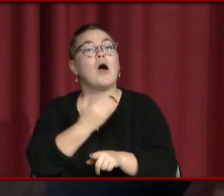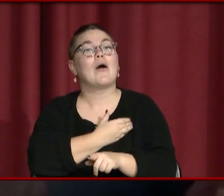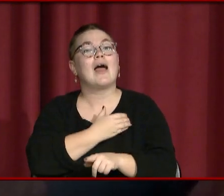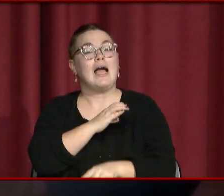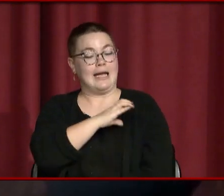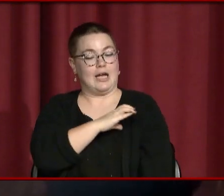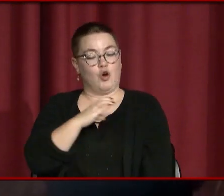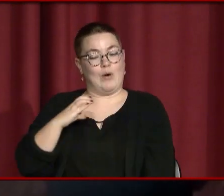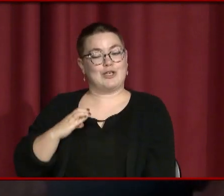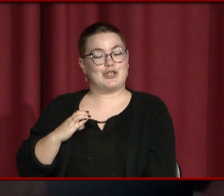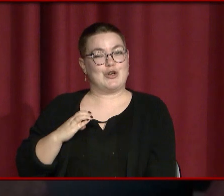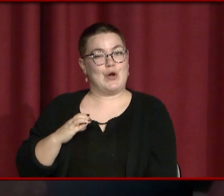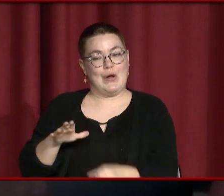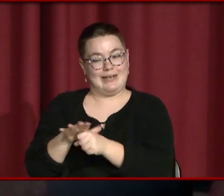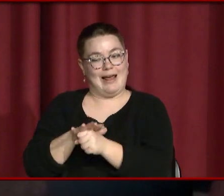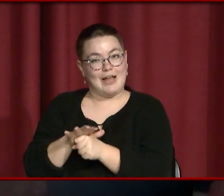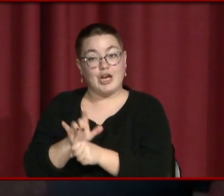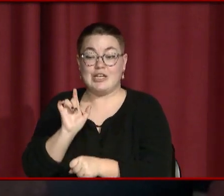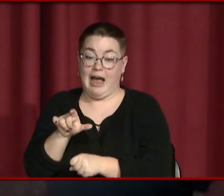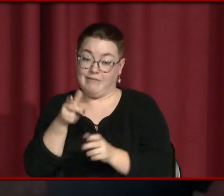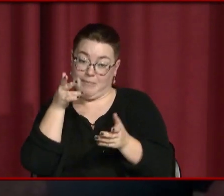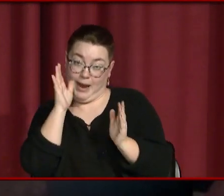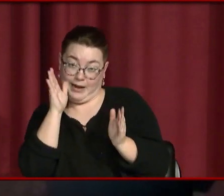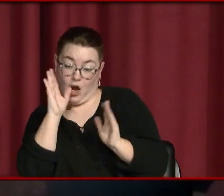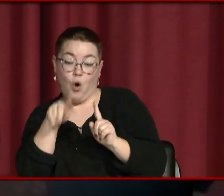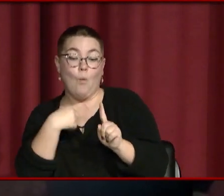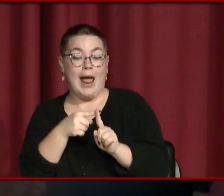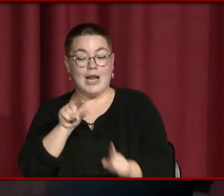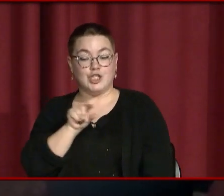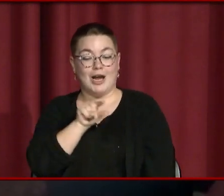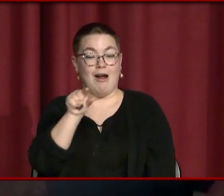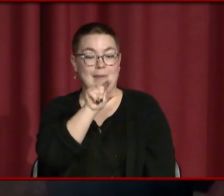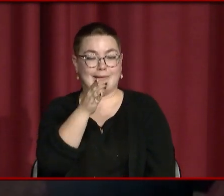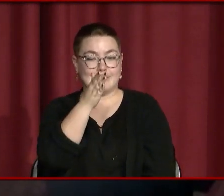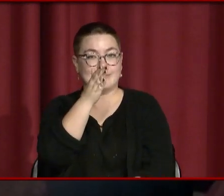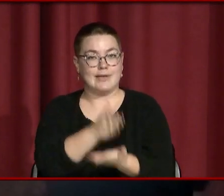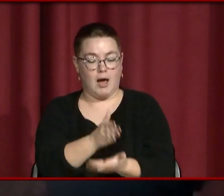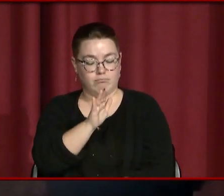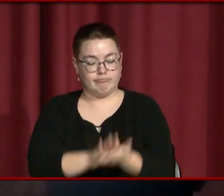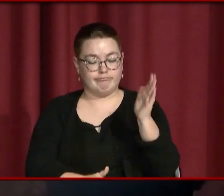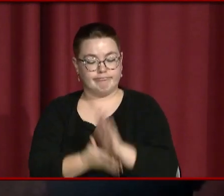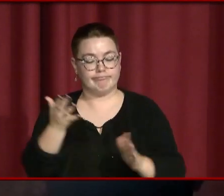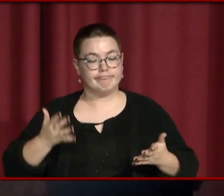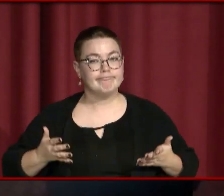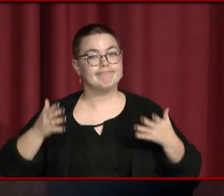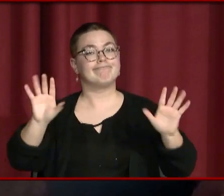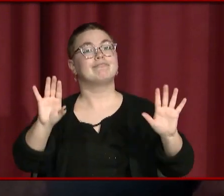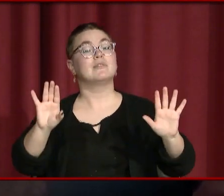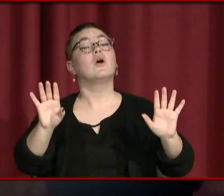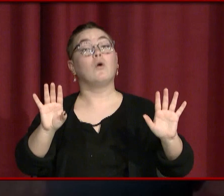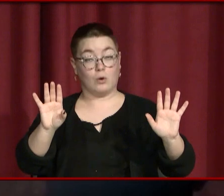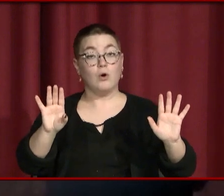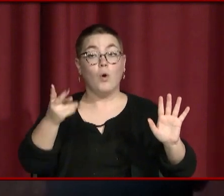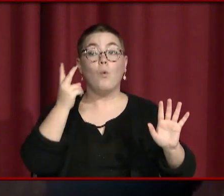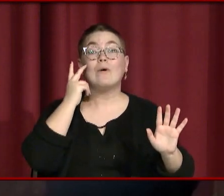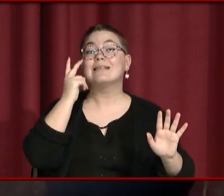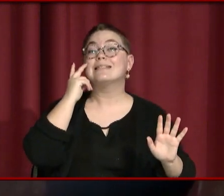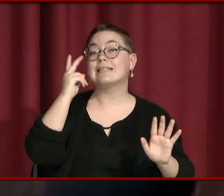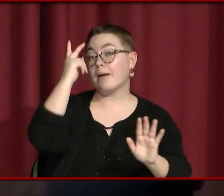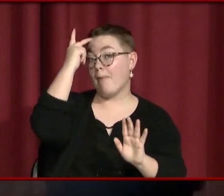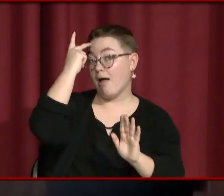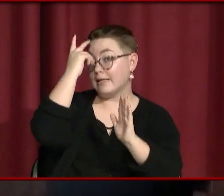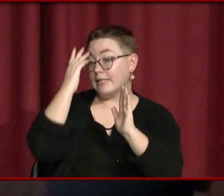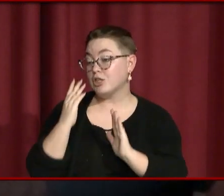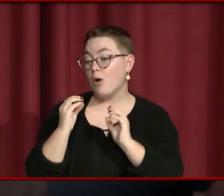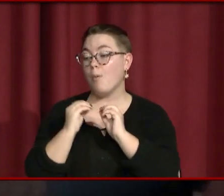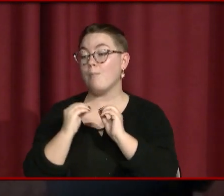well. When gerrymandering is undone, when we finally end gerrymandering, we see politicians more likely to reach across